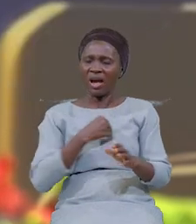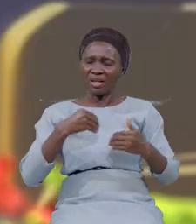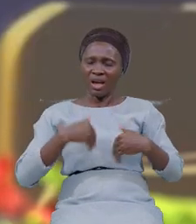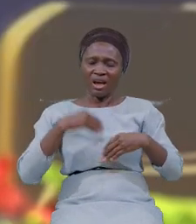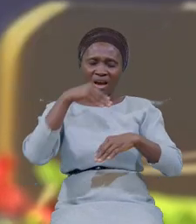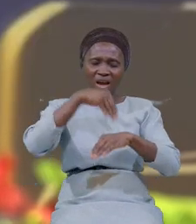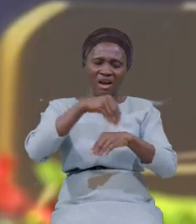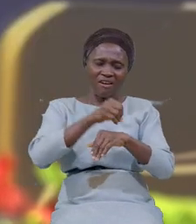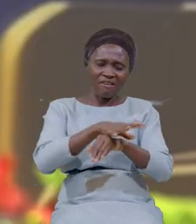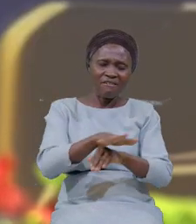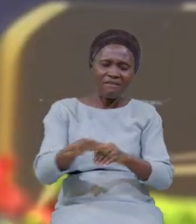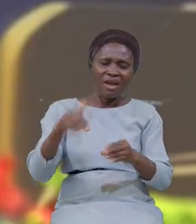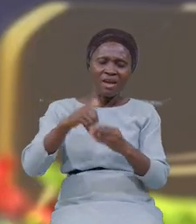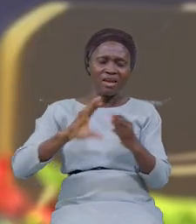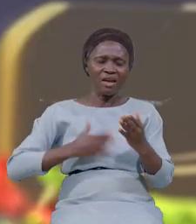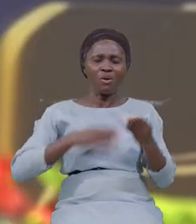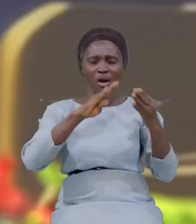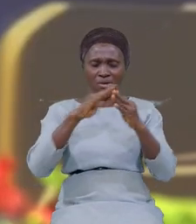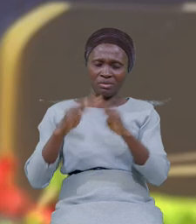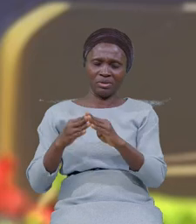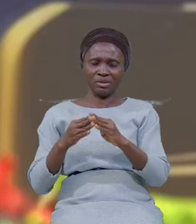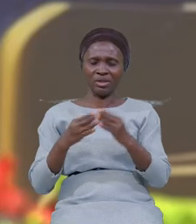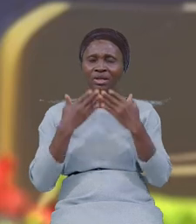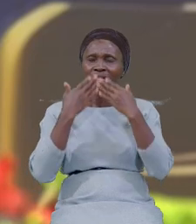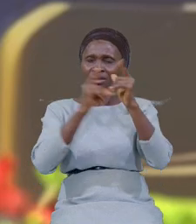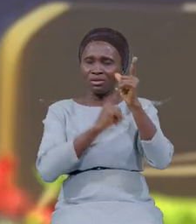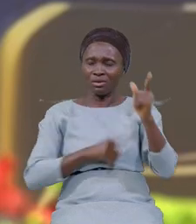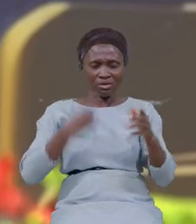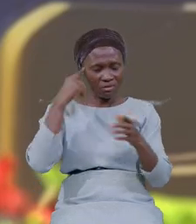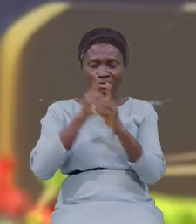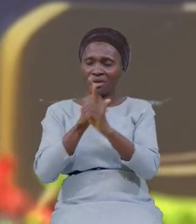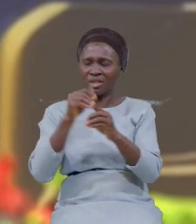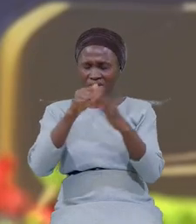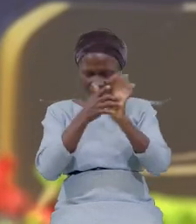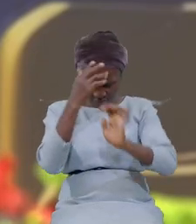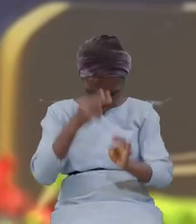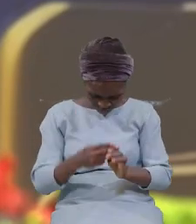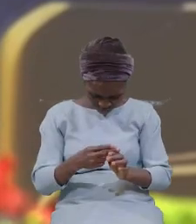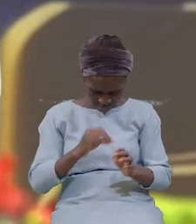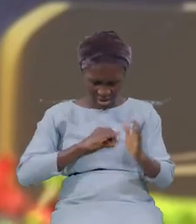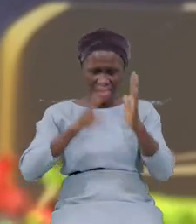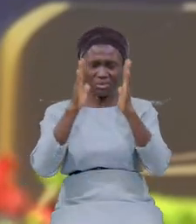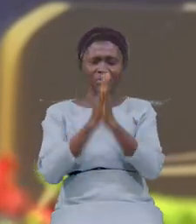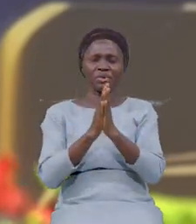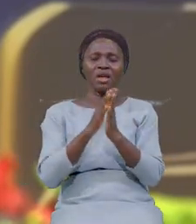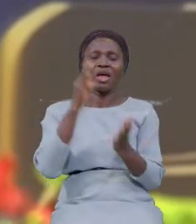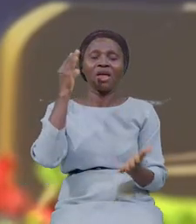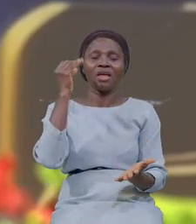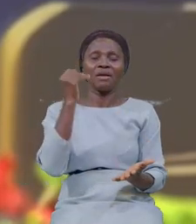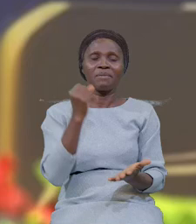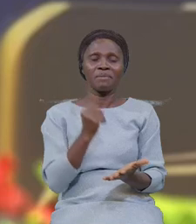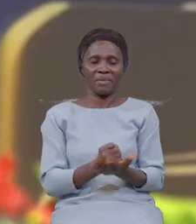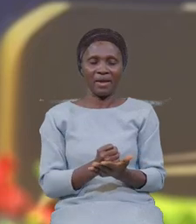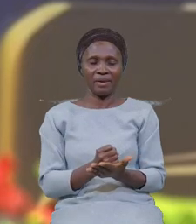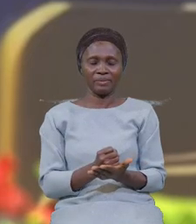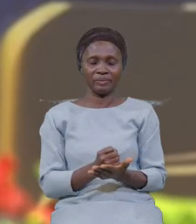you, Lord, for the answer. In Jesus' name I pray. Amen. Thank you very